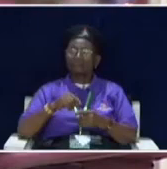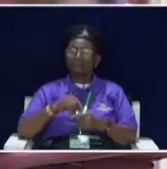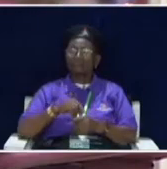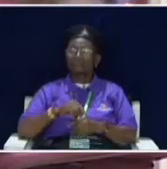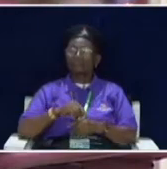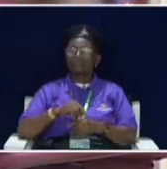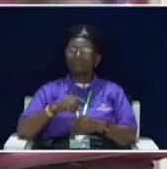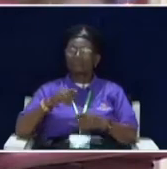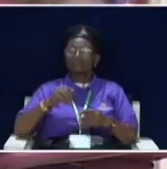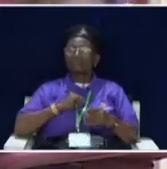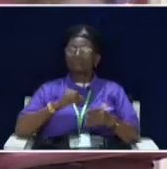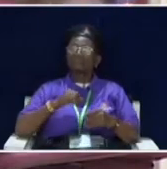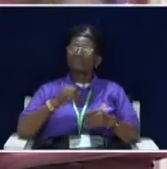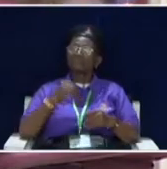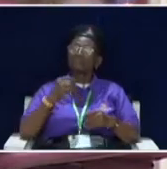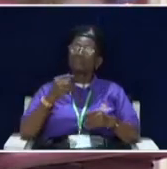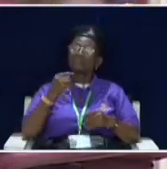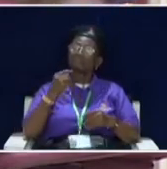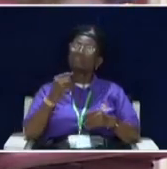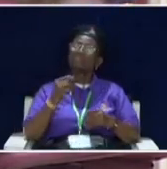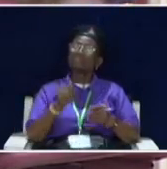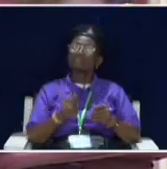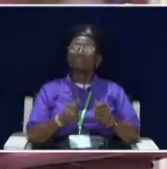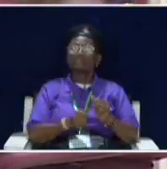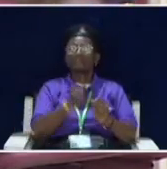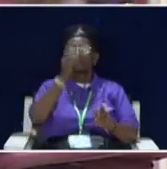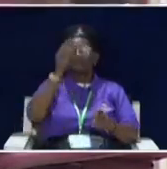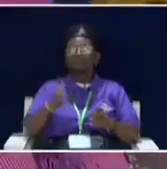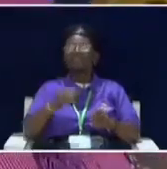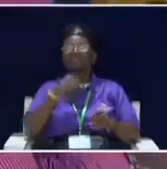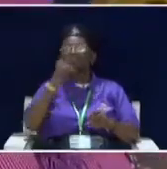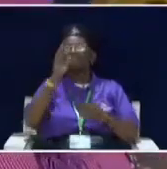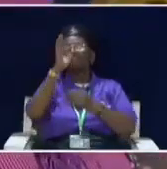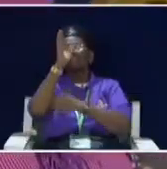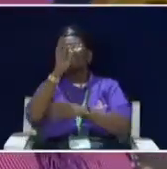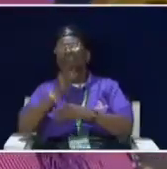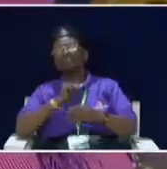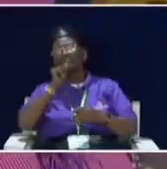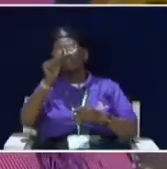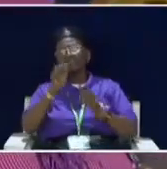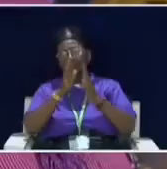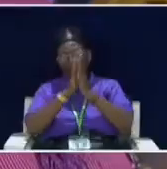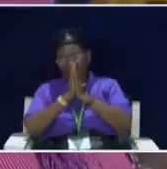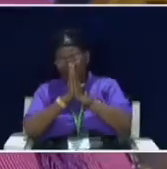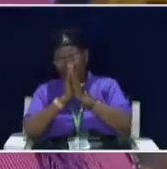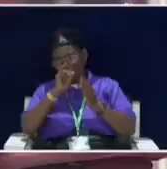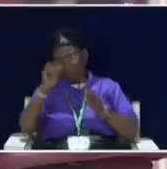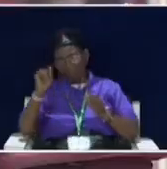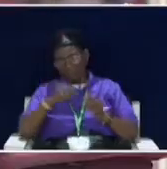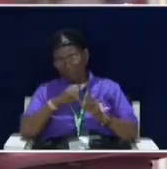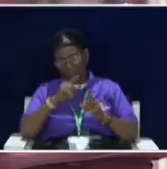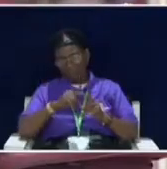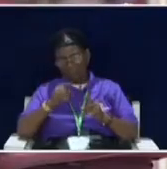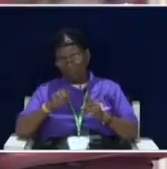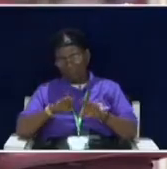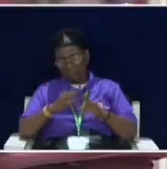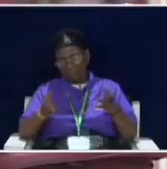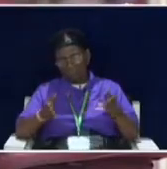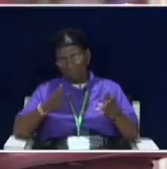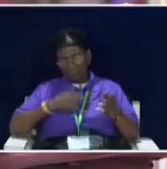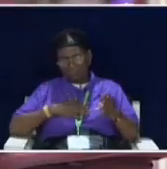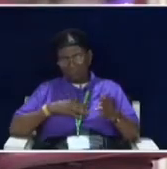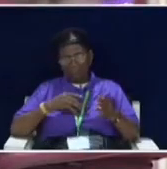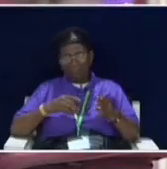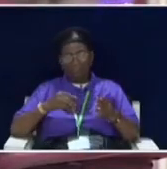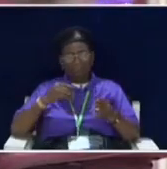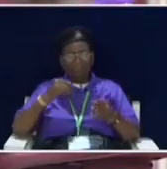I almost told him, Lord, I'm praying. Mo fe so pe Olorun so mo pe mo n gbadura lowo. When I opened my eyes. Nigba ti mo ma